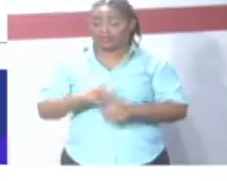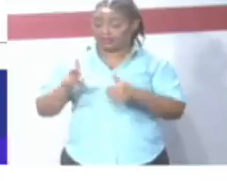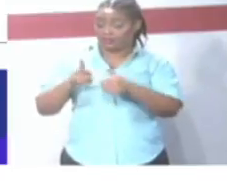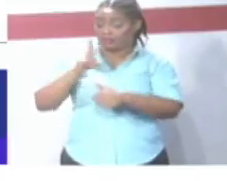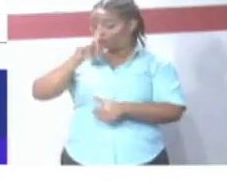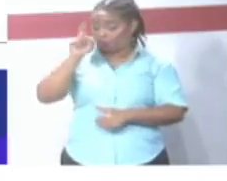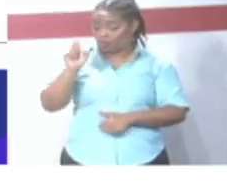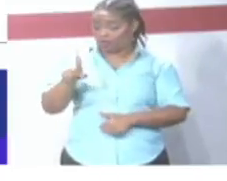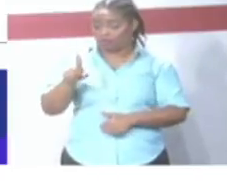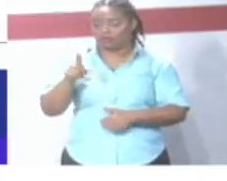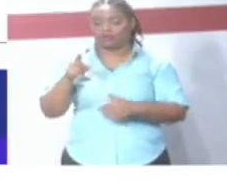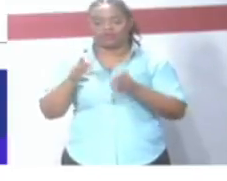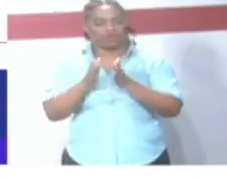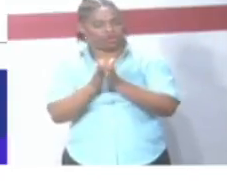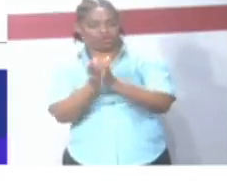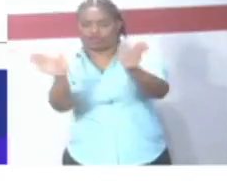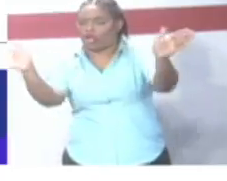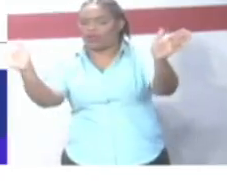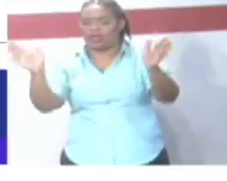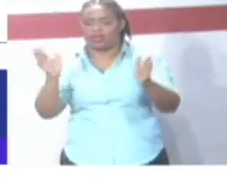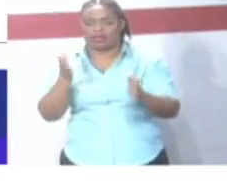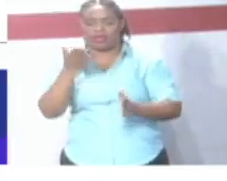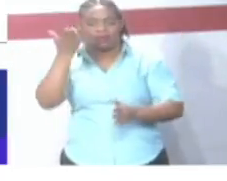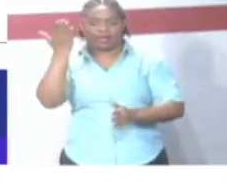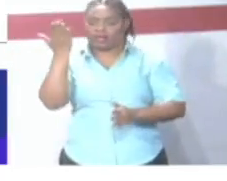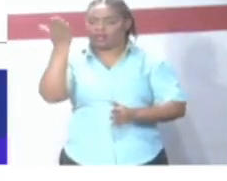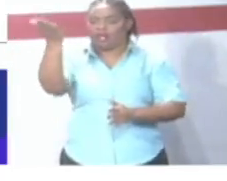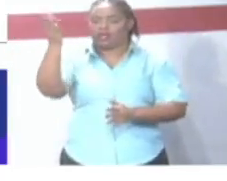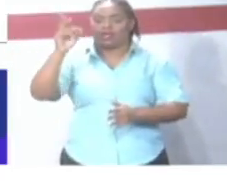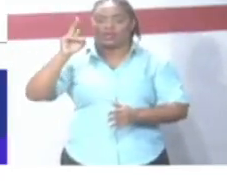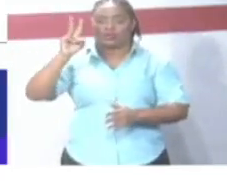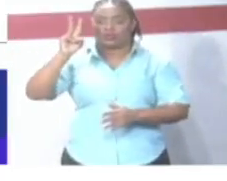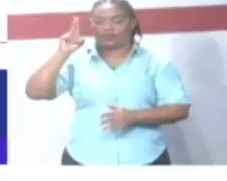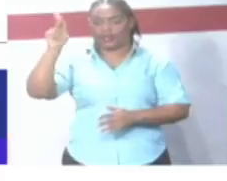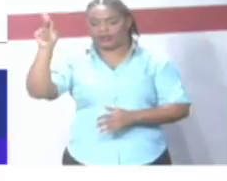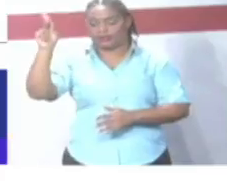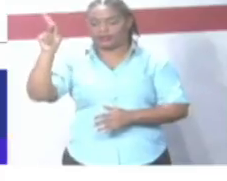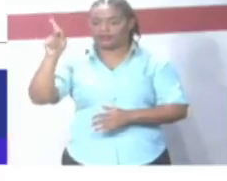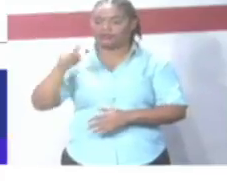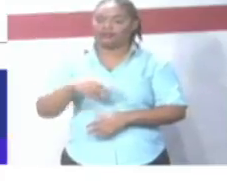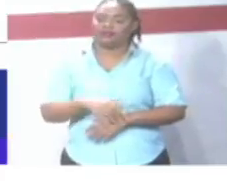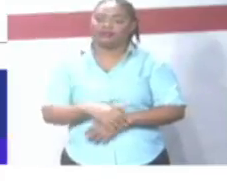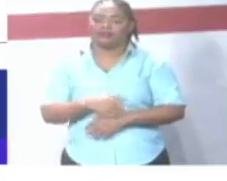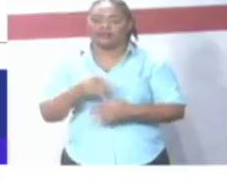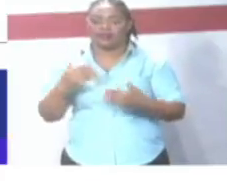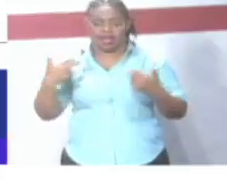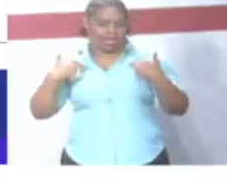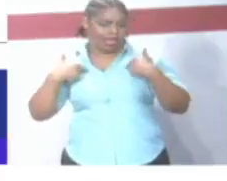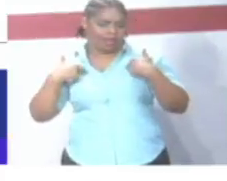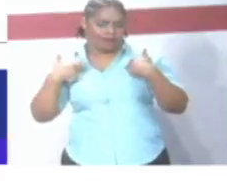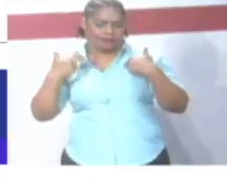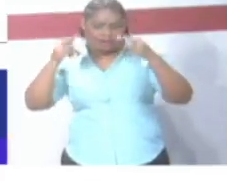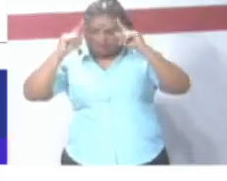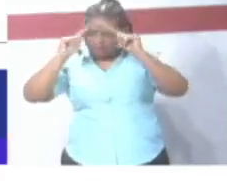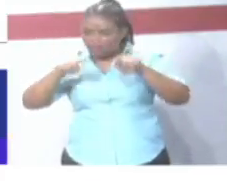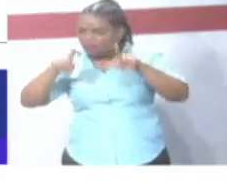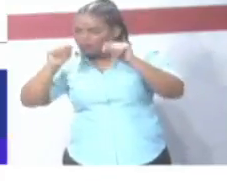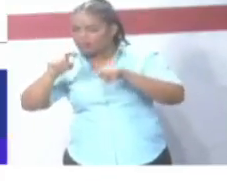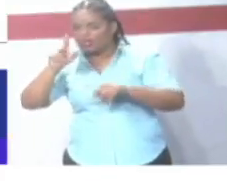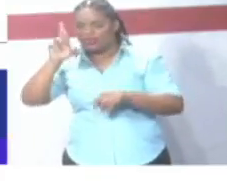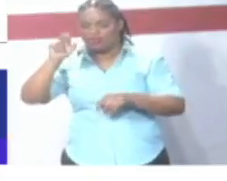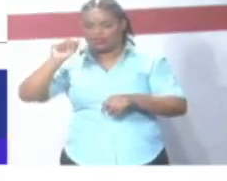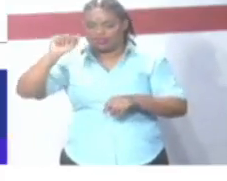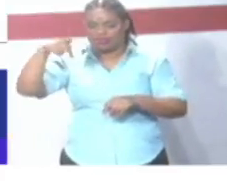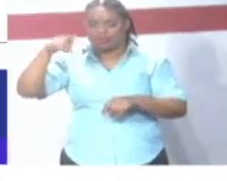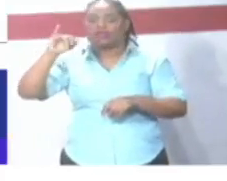public. In the UK, unlimited amounts of rapid tests have been given out free of charge to persons wishing to test